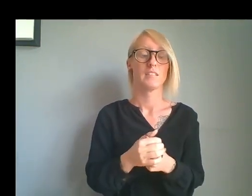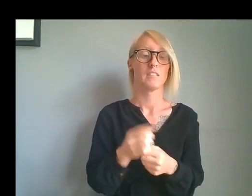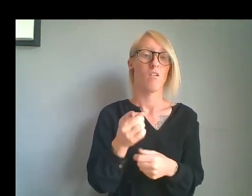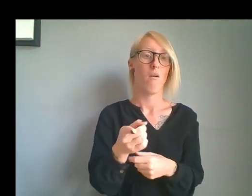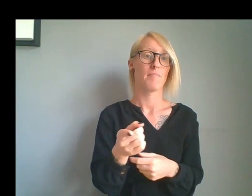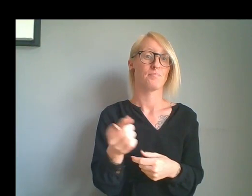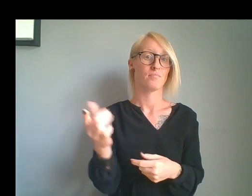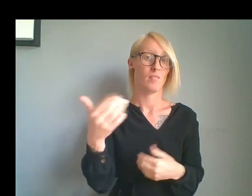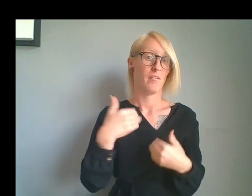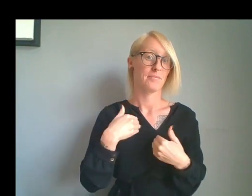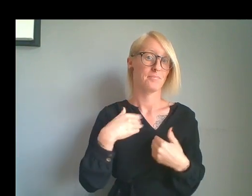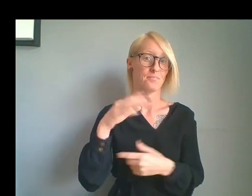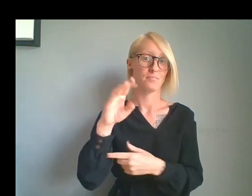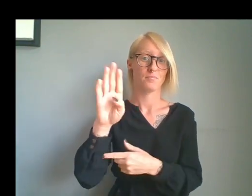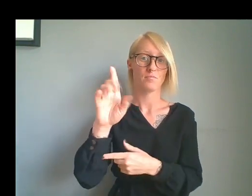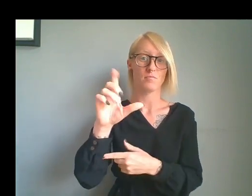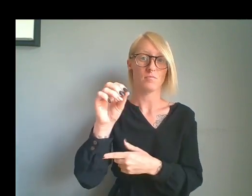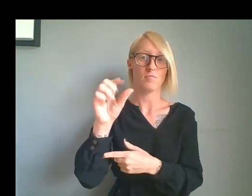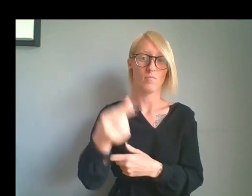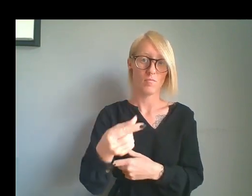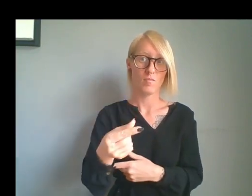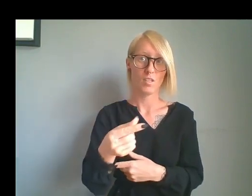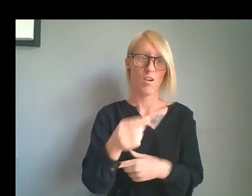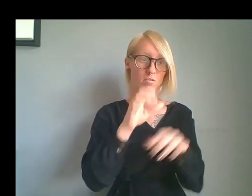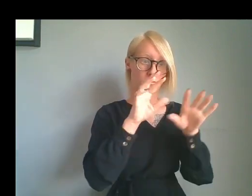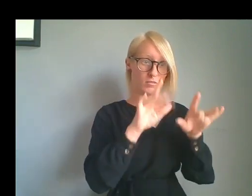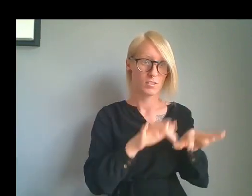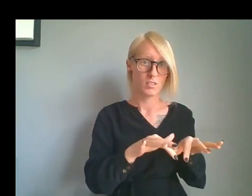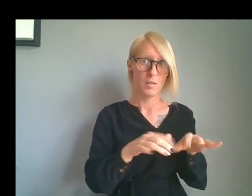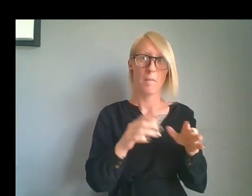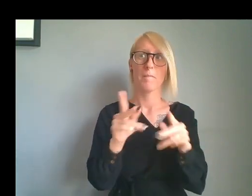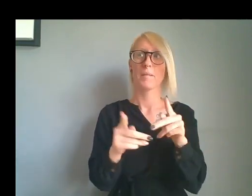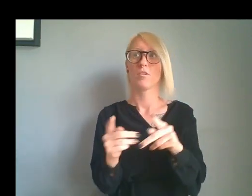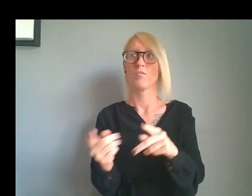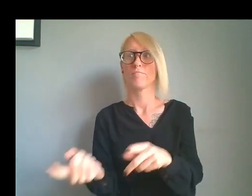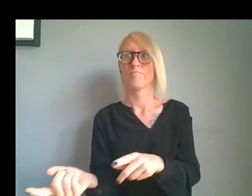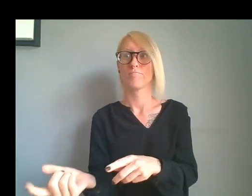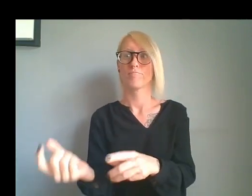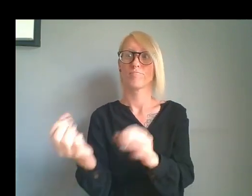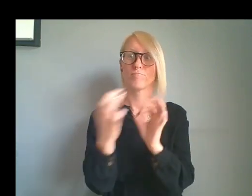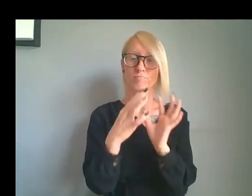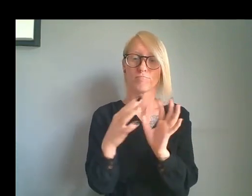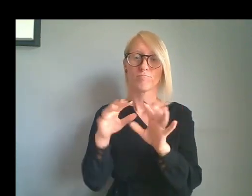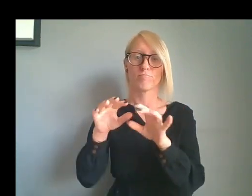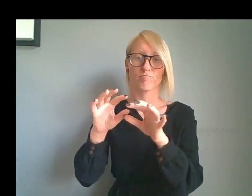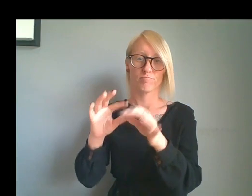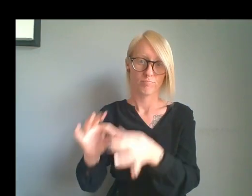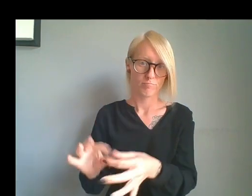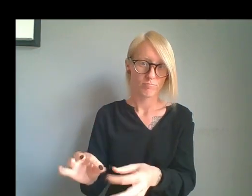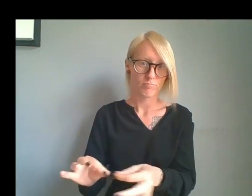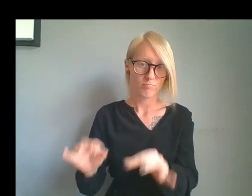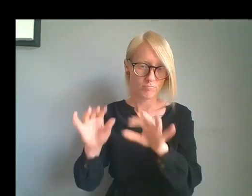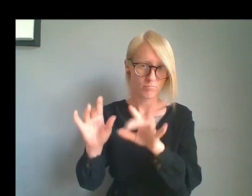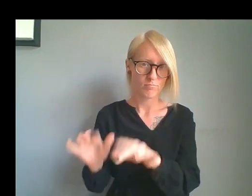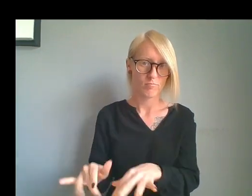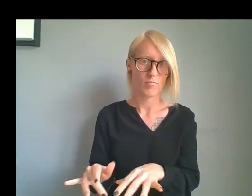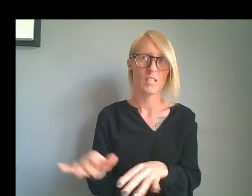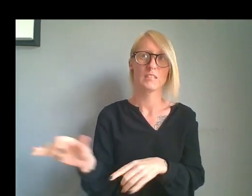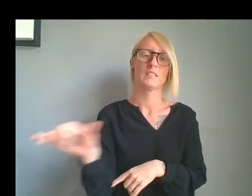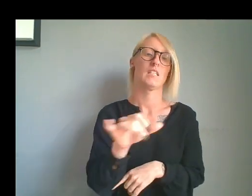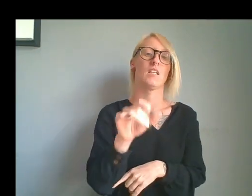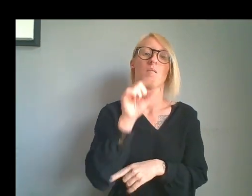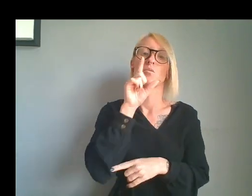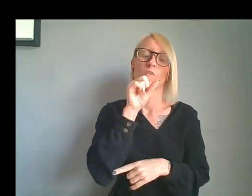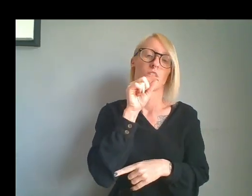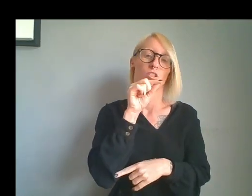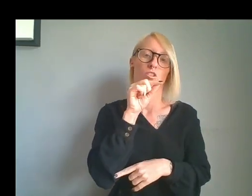inviting people to talk back to you, to comment, or, you know, same with Twitter, same with these other tools, that it's two-way.